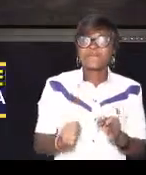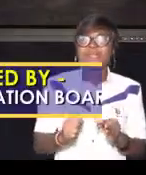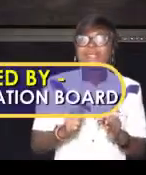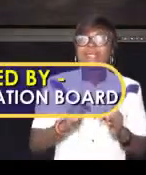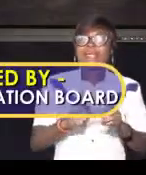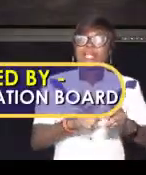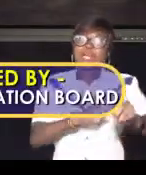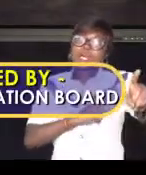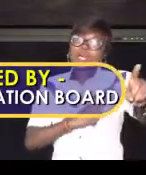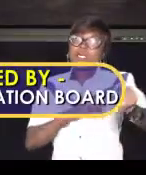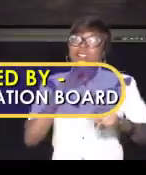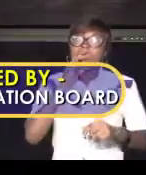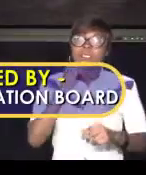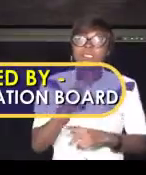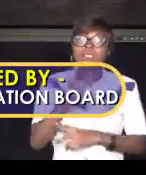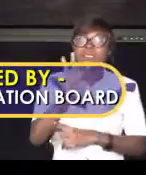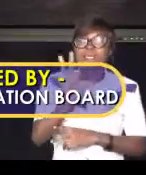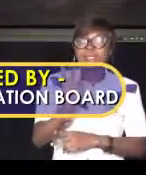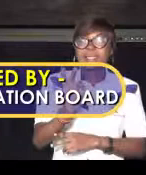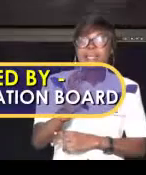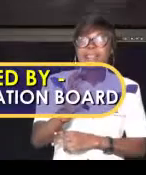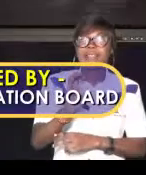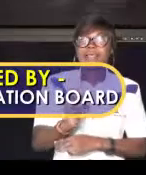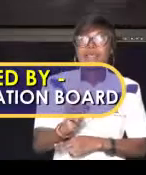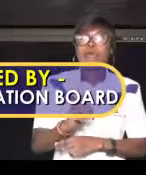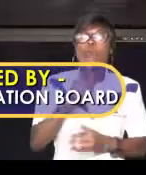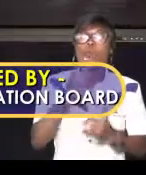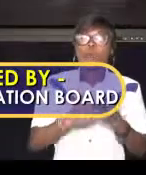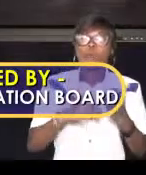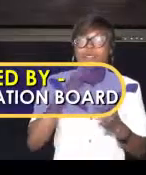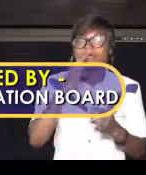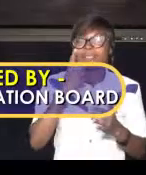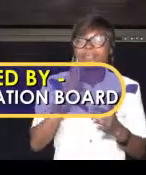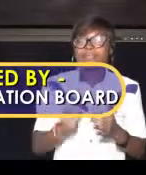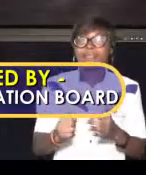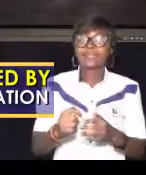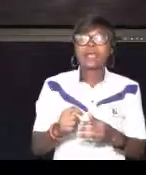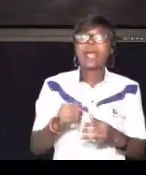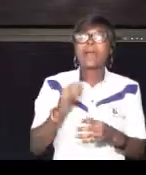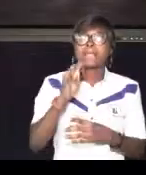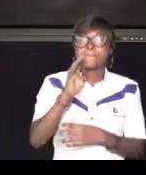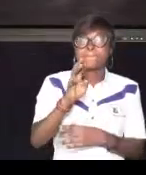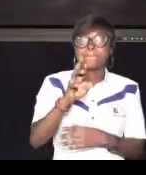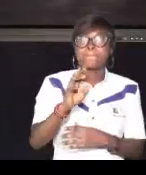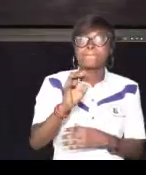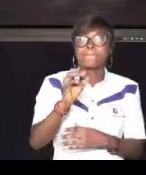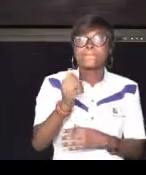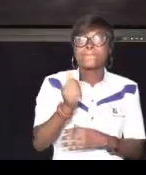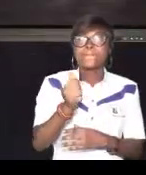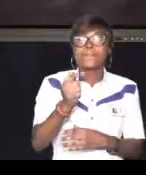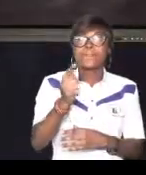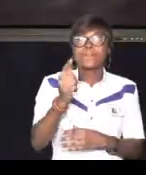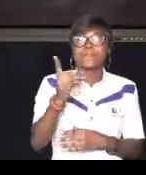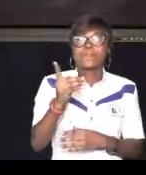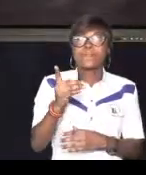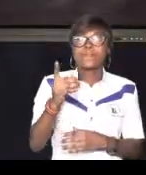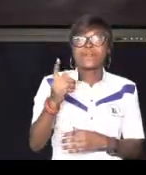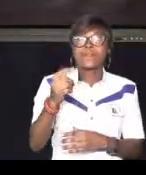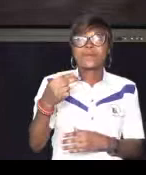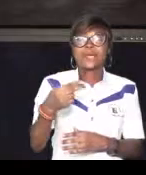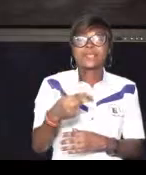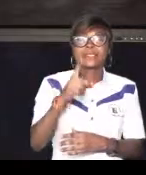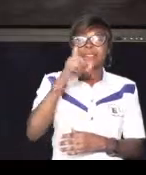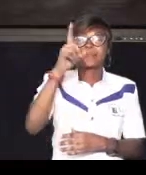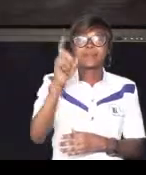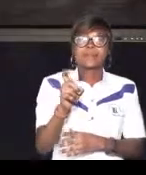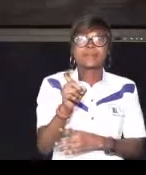what is the breadth? Now, we know the area already. We want to find the breadth. We know the length, we know the